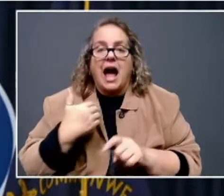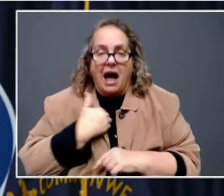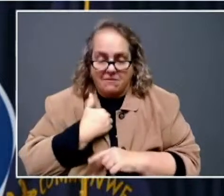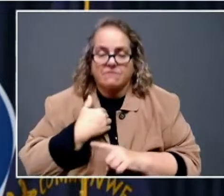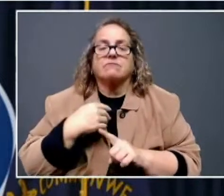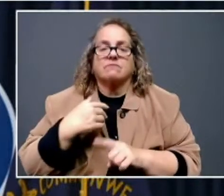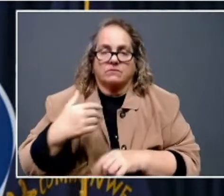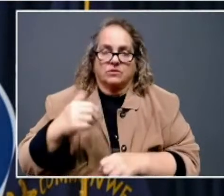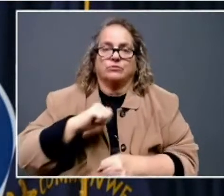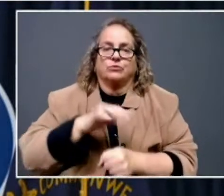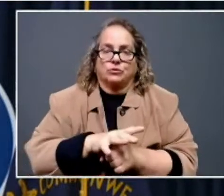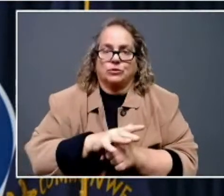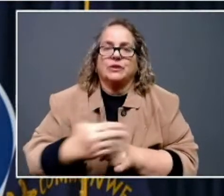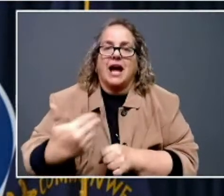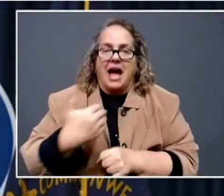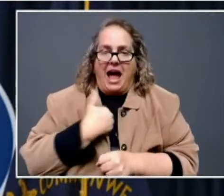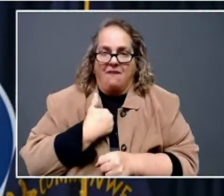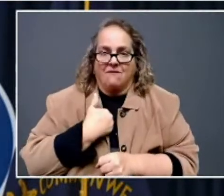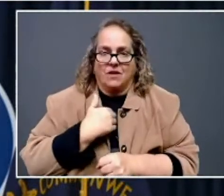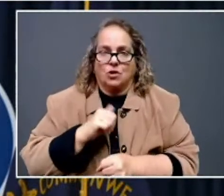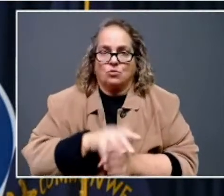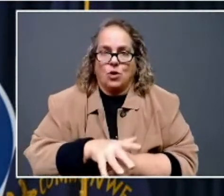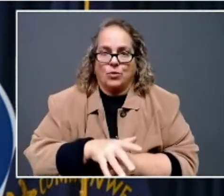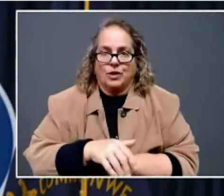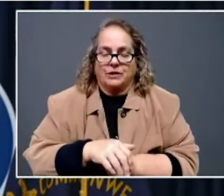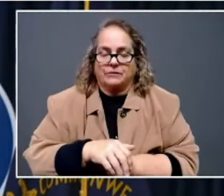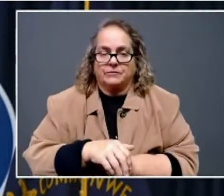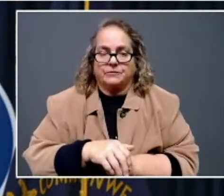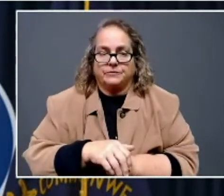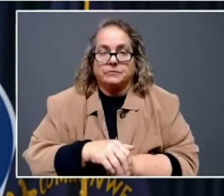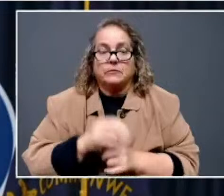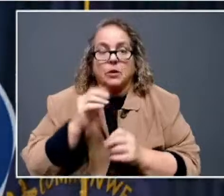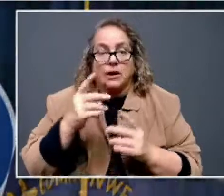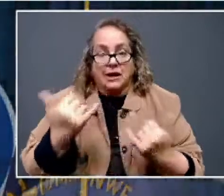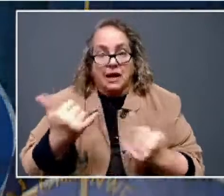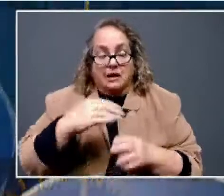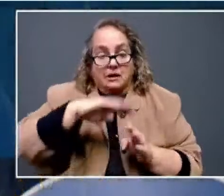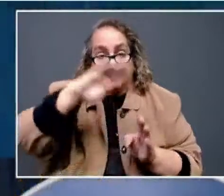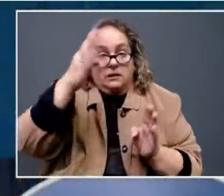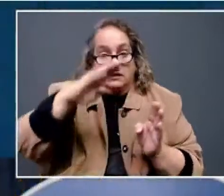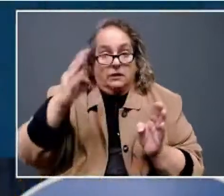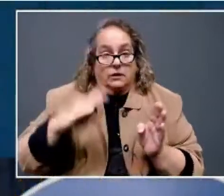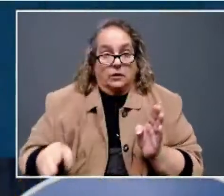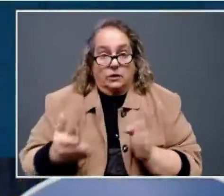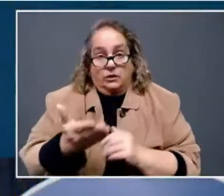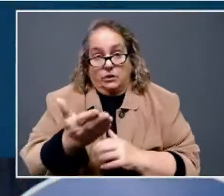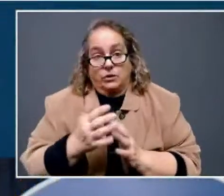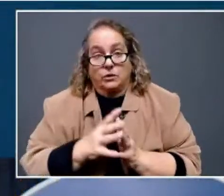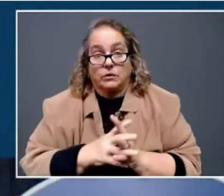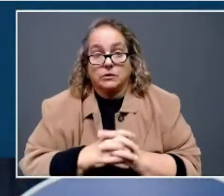before. All right, let's show you the stair-stepper chart.